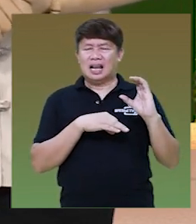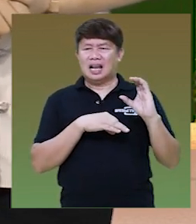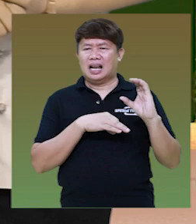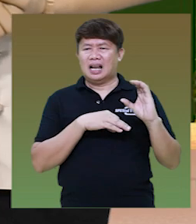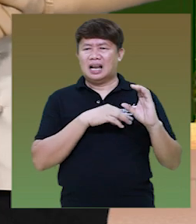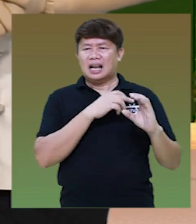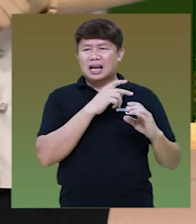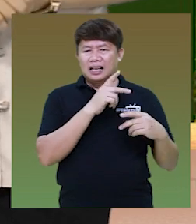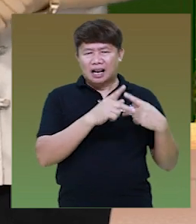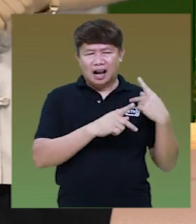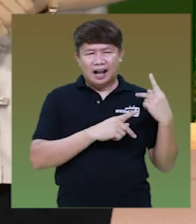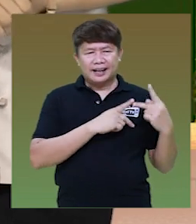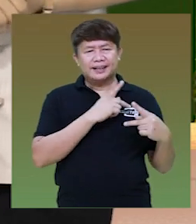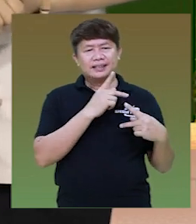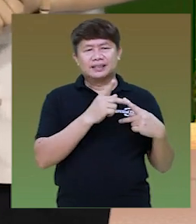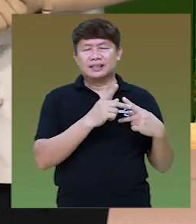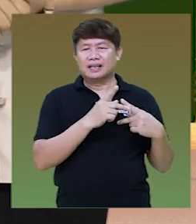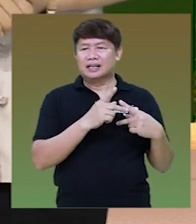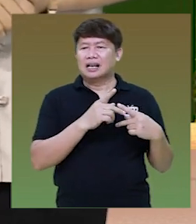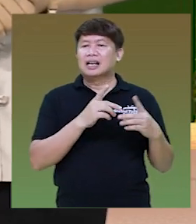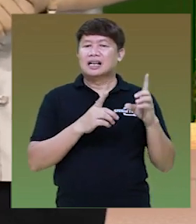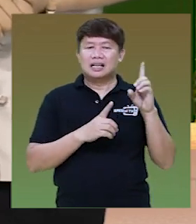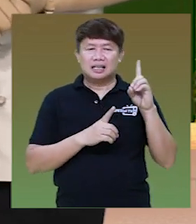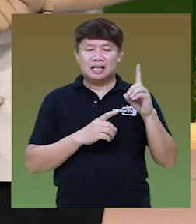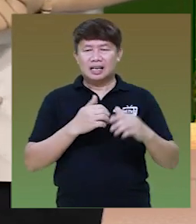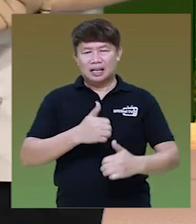D. Proud.